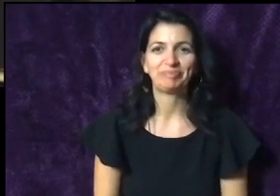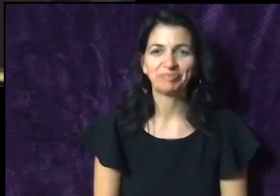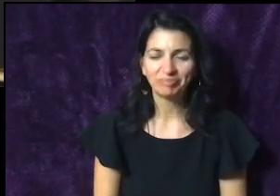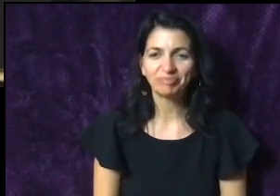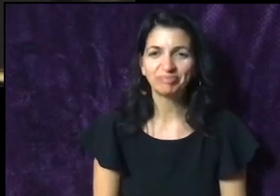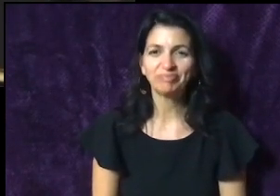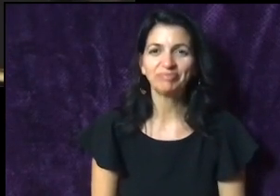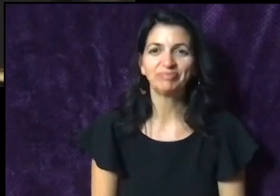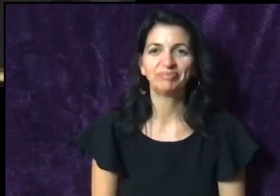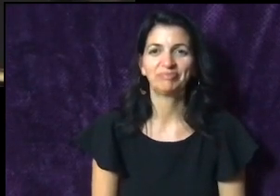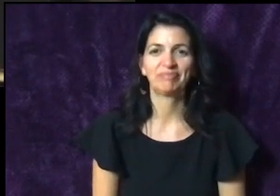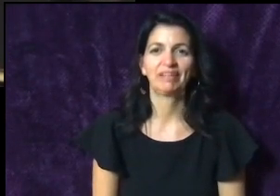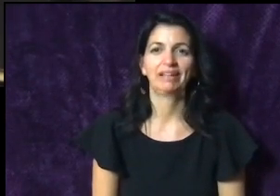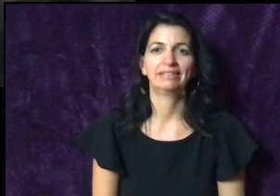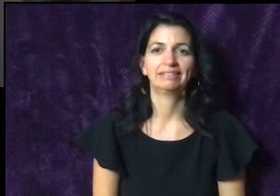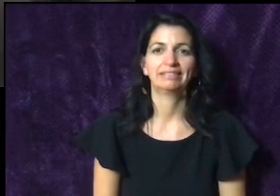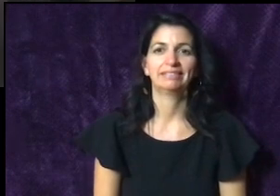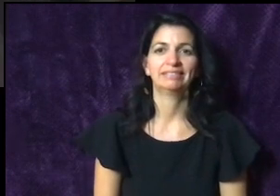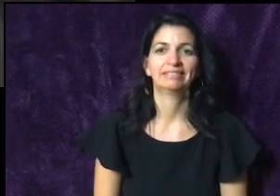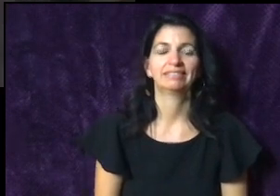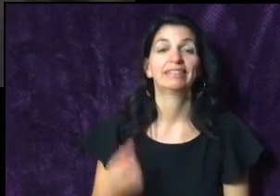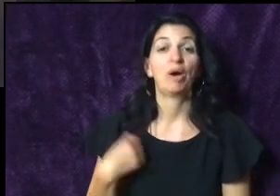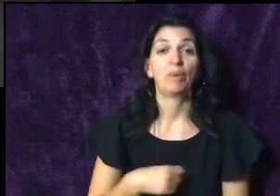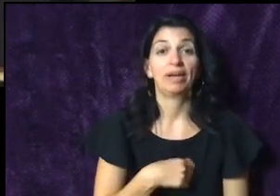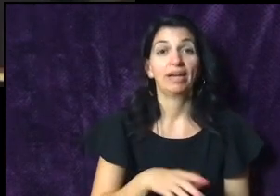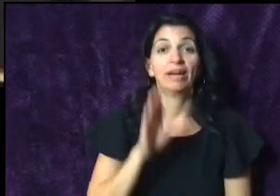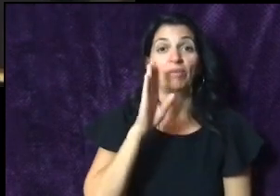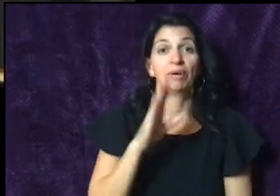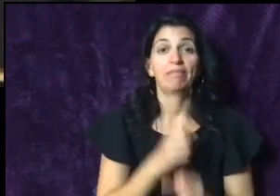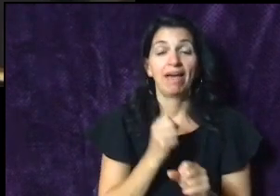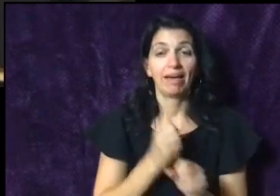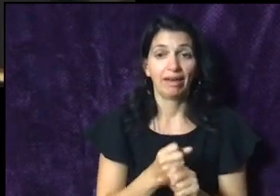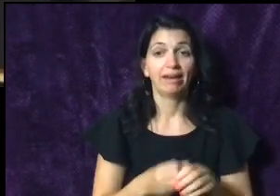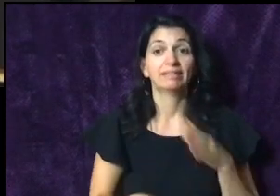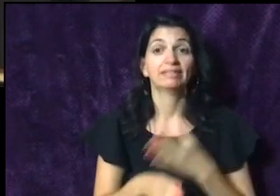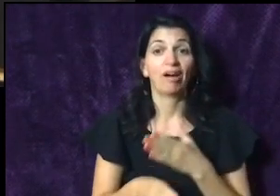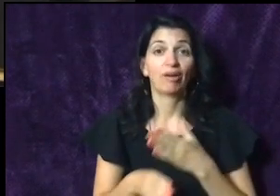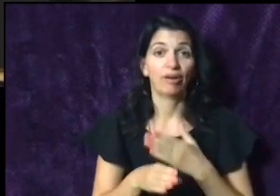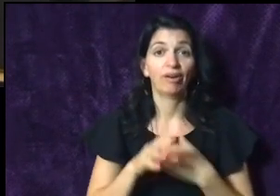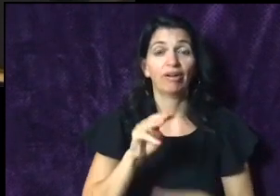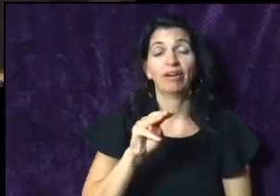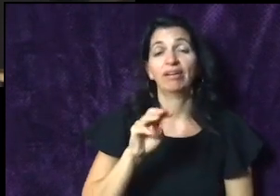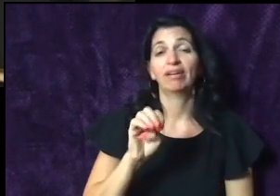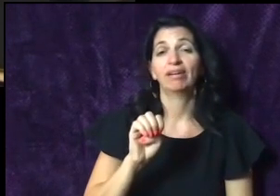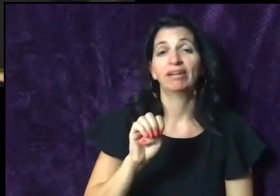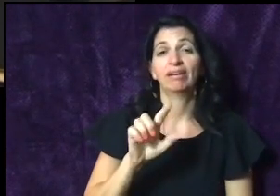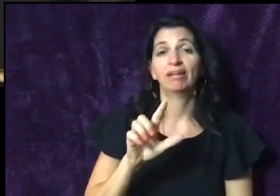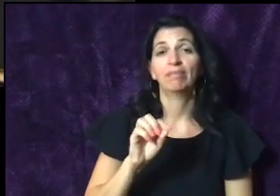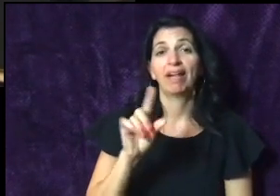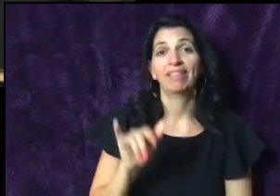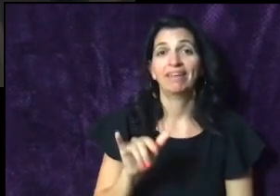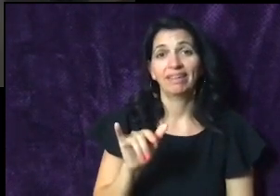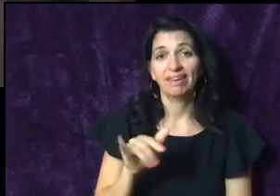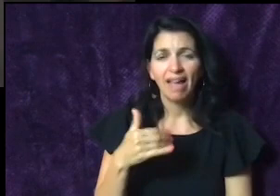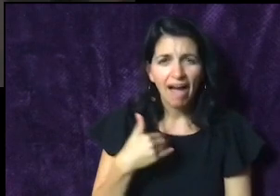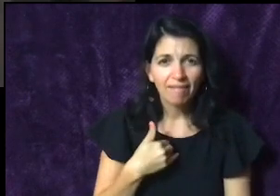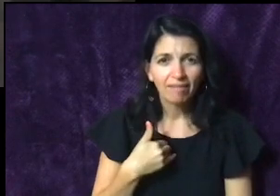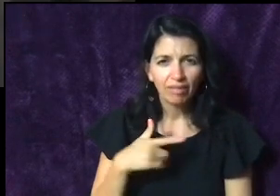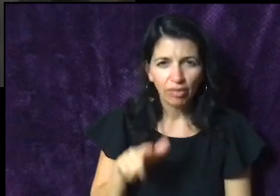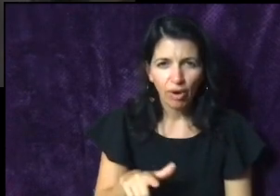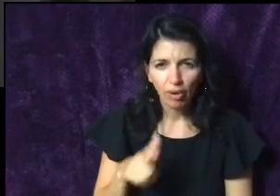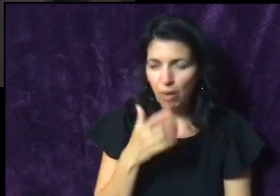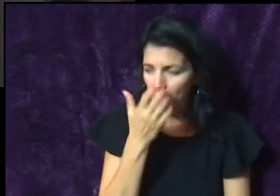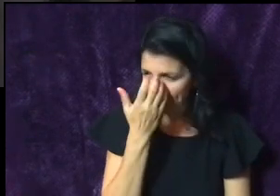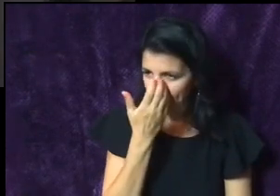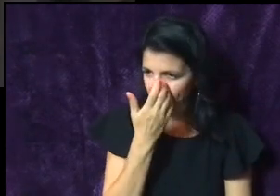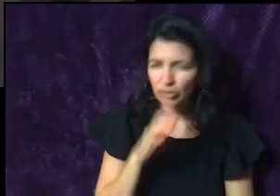That's a sports tiles today. And we are gonna make a soccer melody that has a low, can